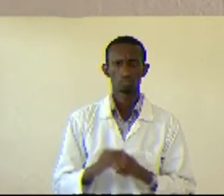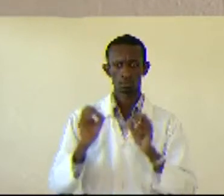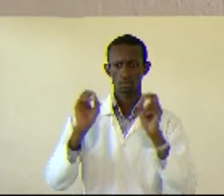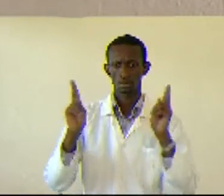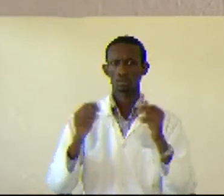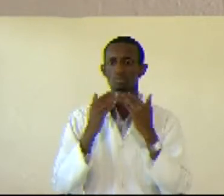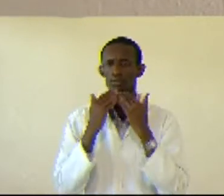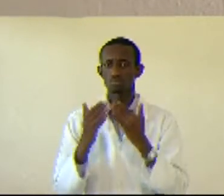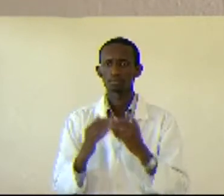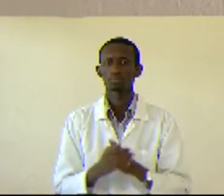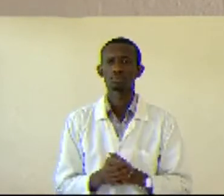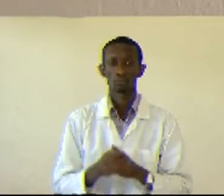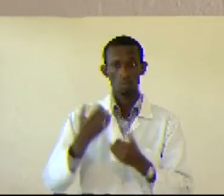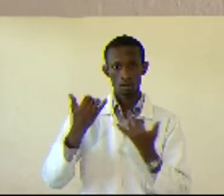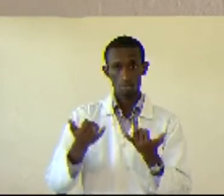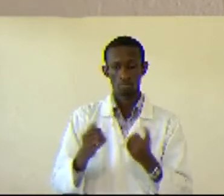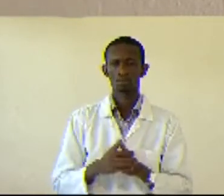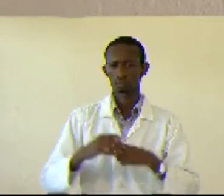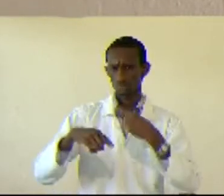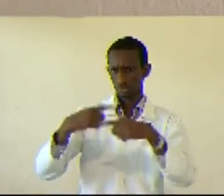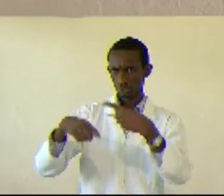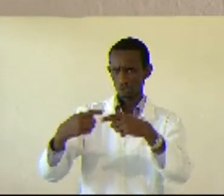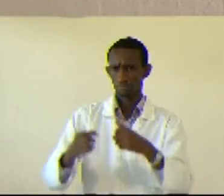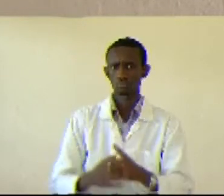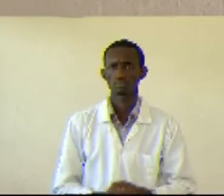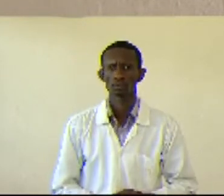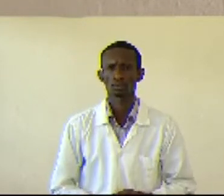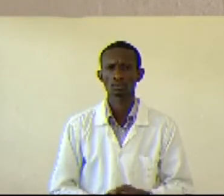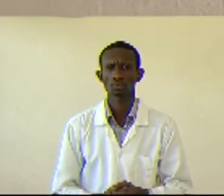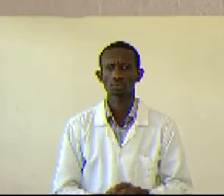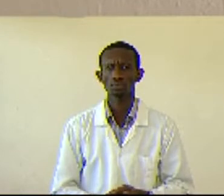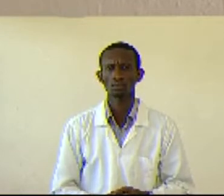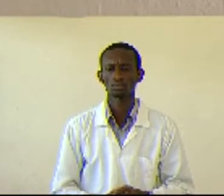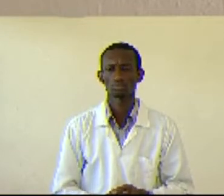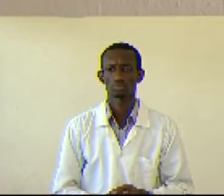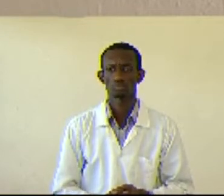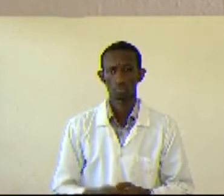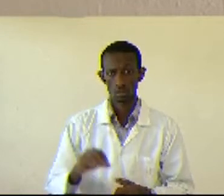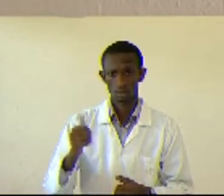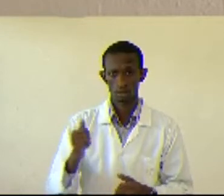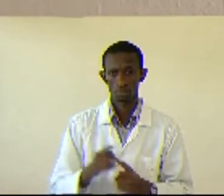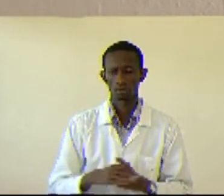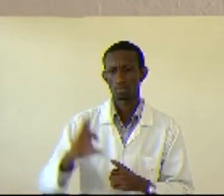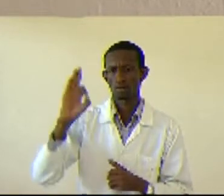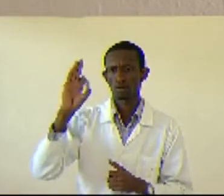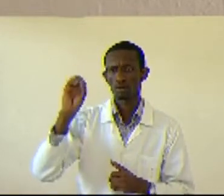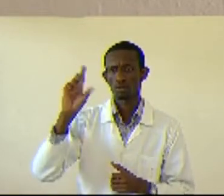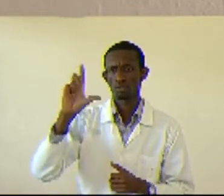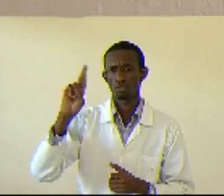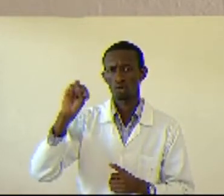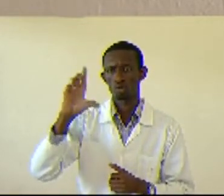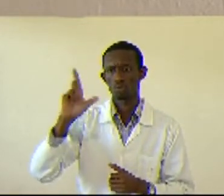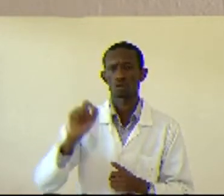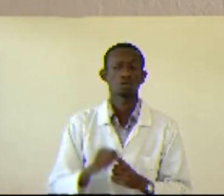Okay, thank you. Now, we continue with the other formula. You know that when